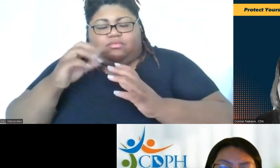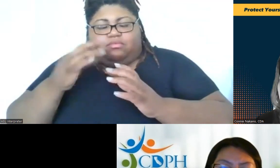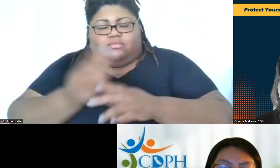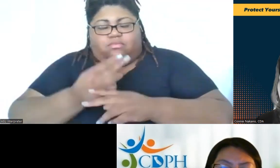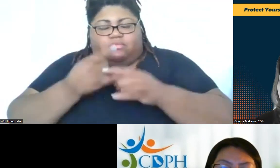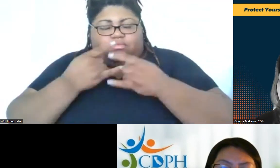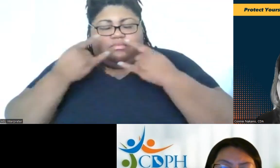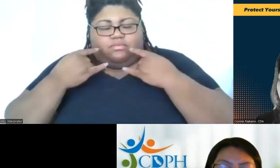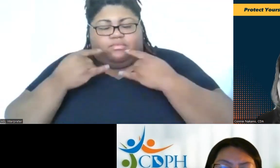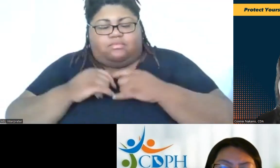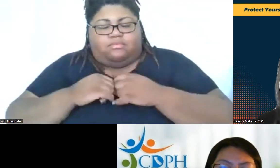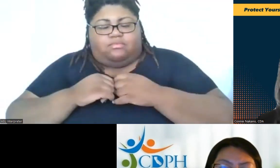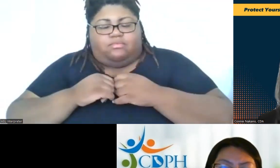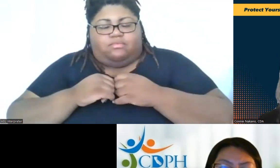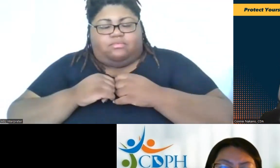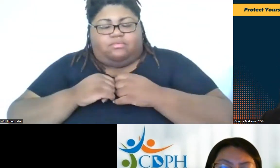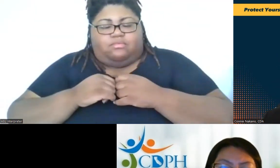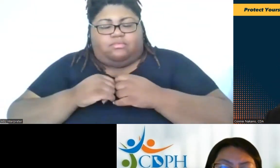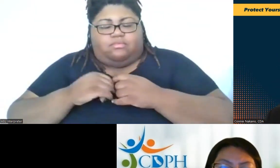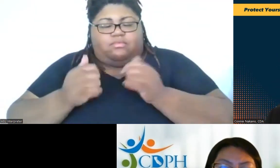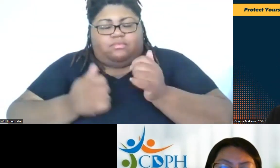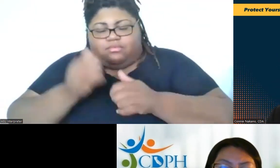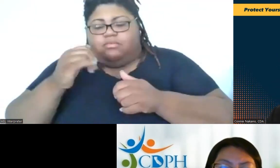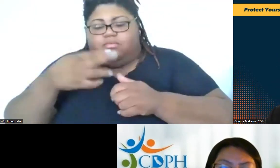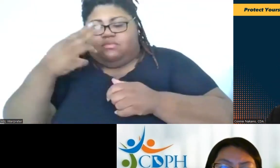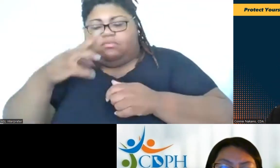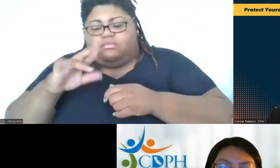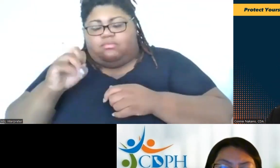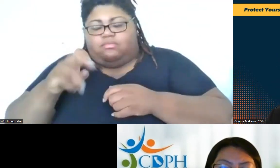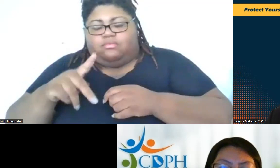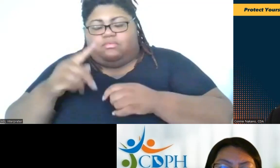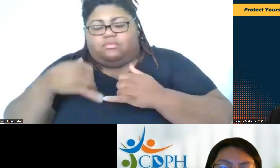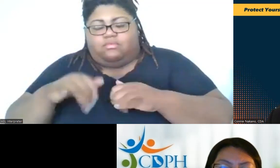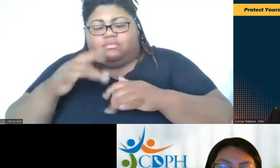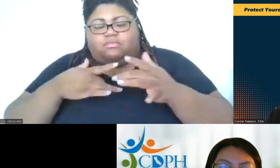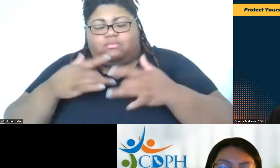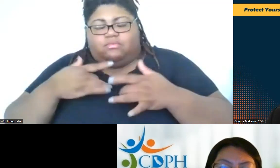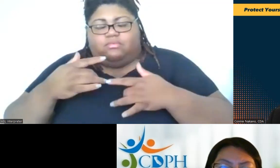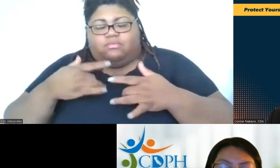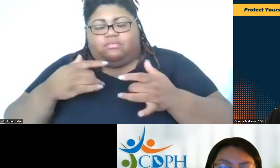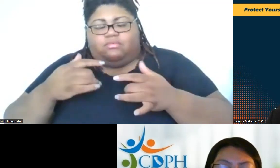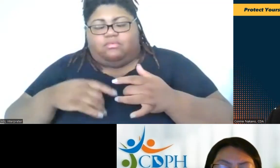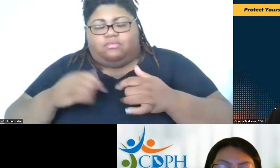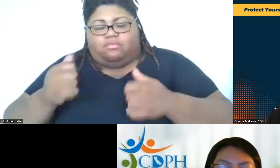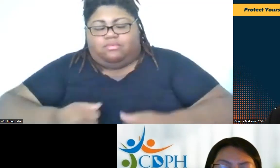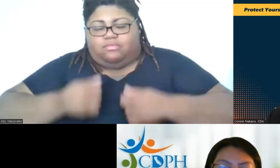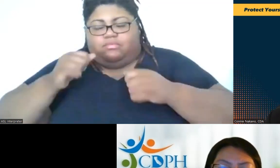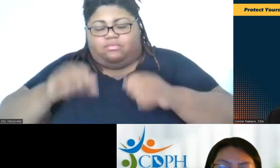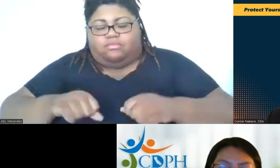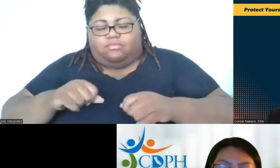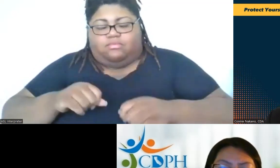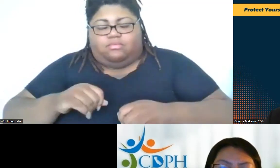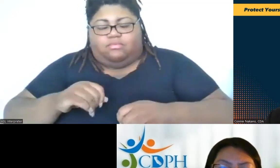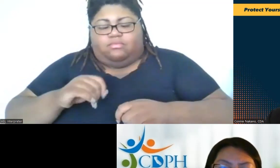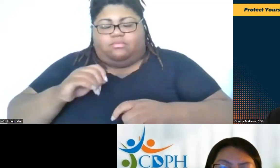are high risk are still concerned and living still isolated lives, and just any recommendations on